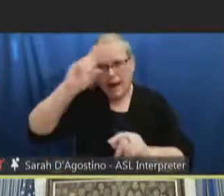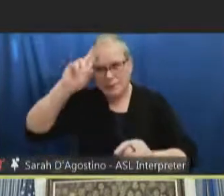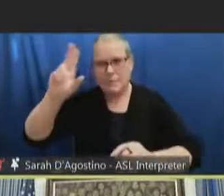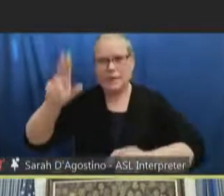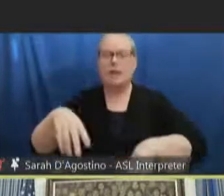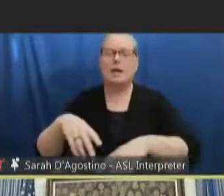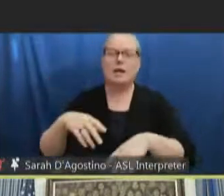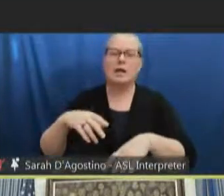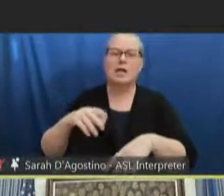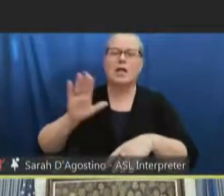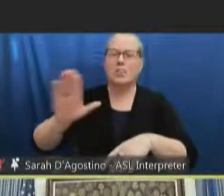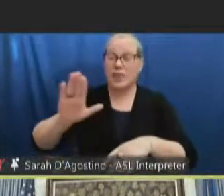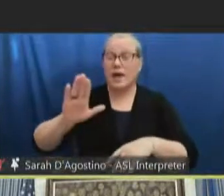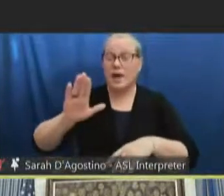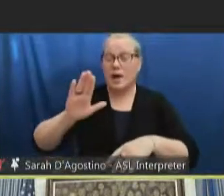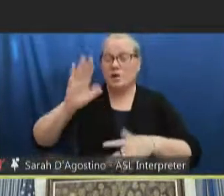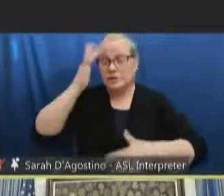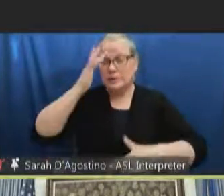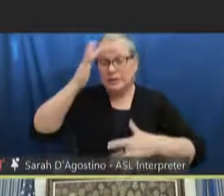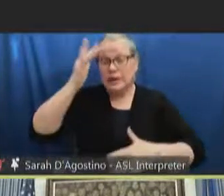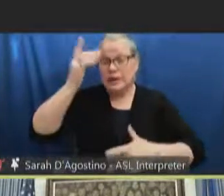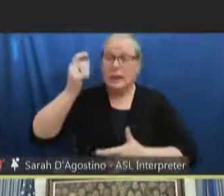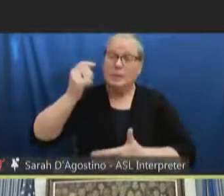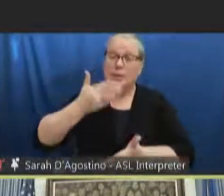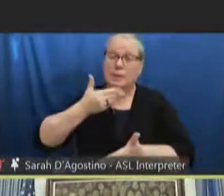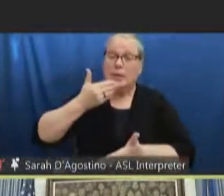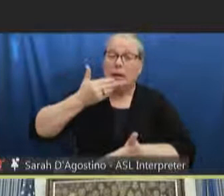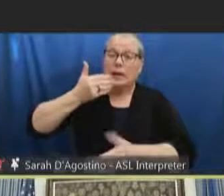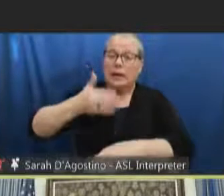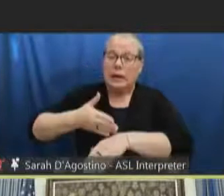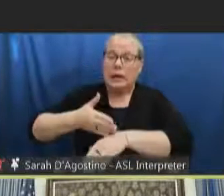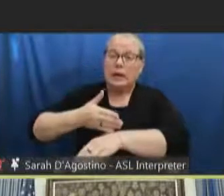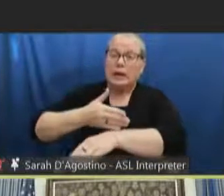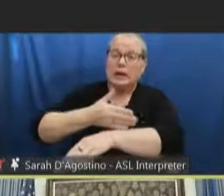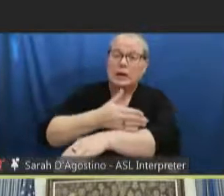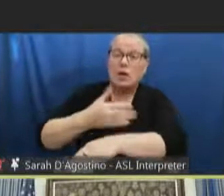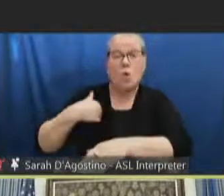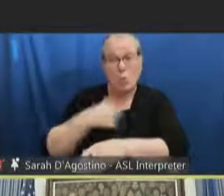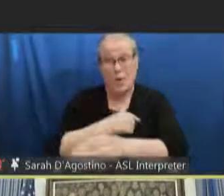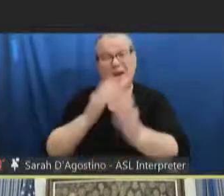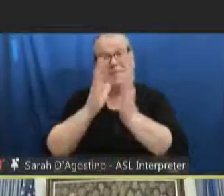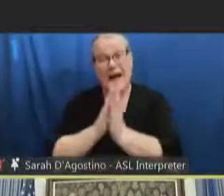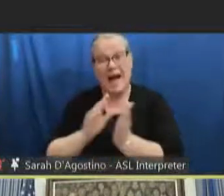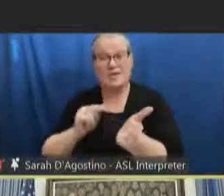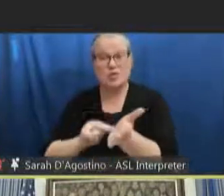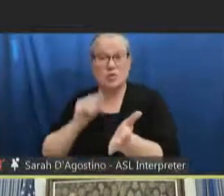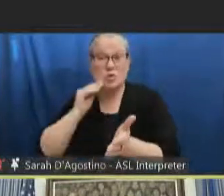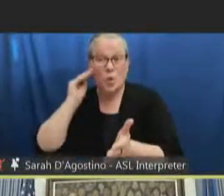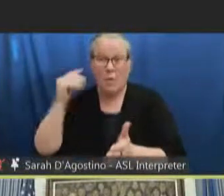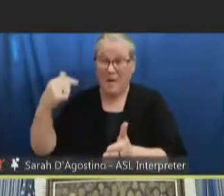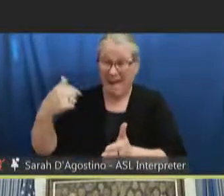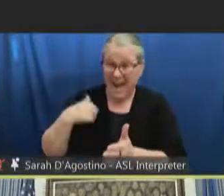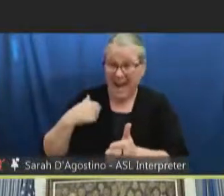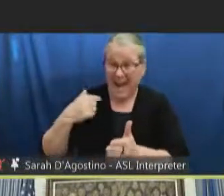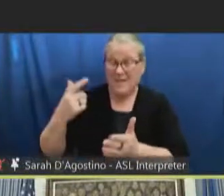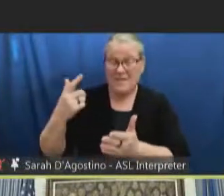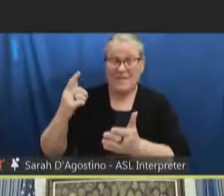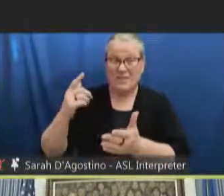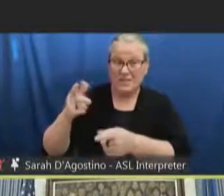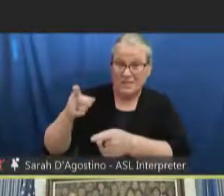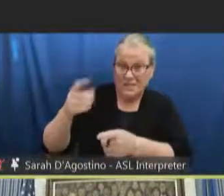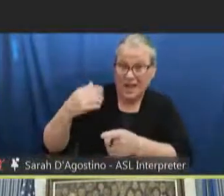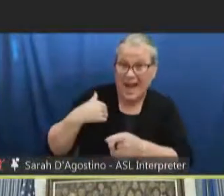cured. We have asked nursing homes if they have a wing where people can be there safely and isolate. If they can keep